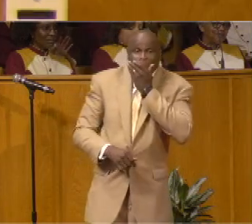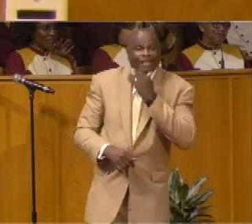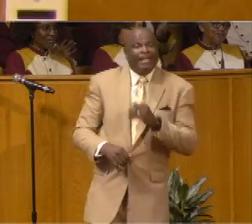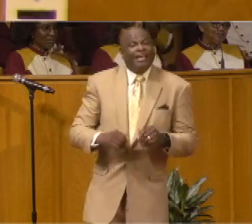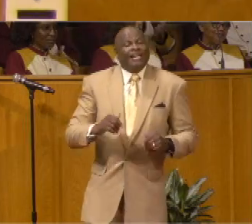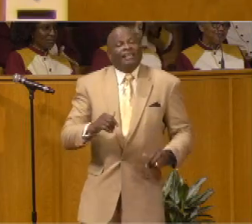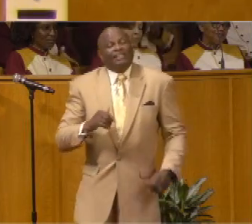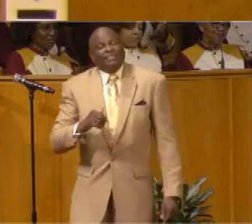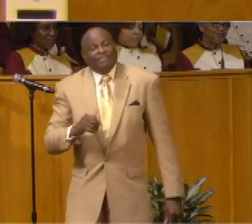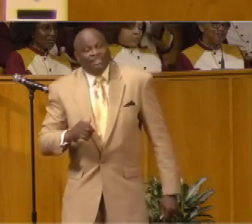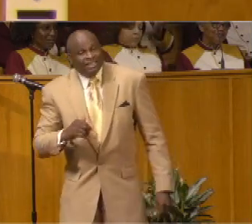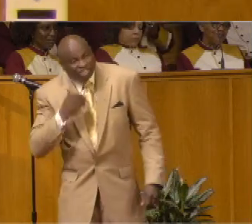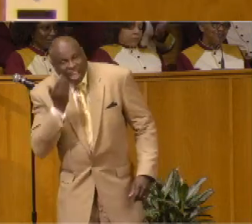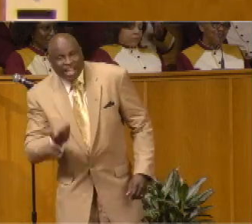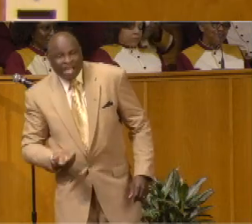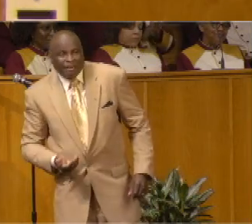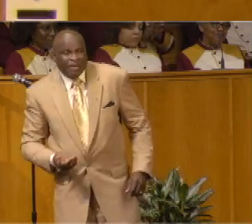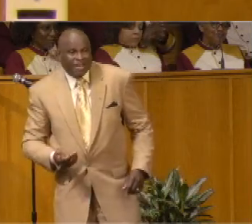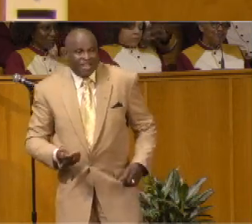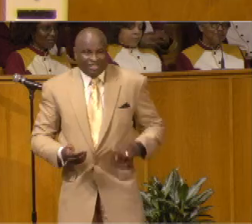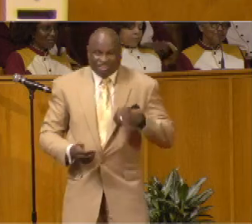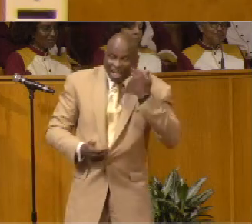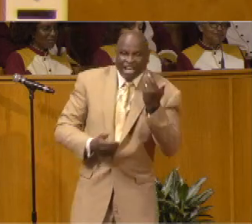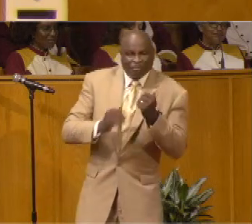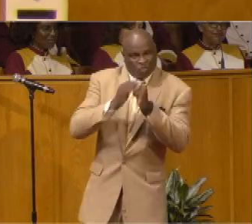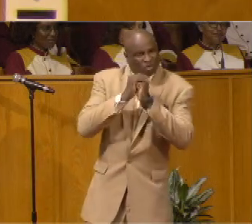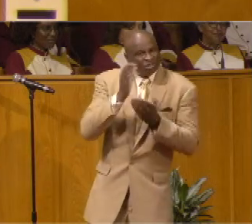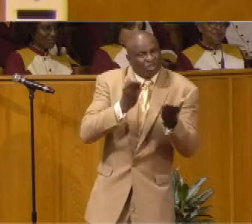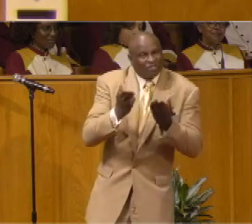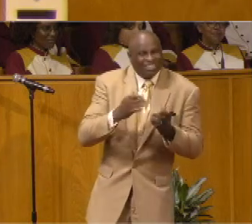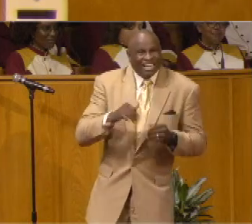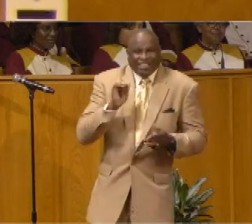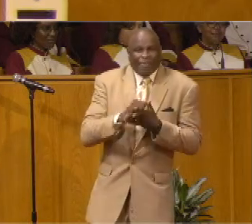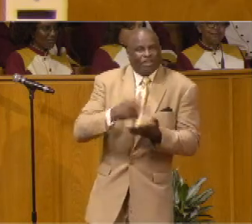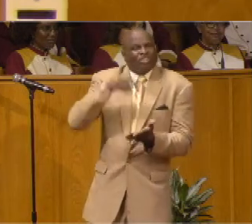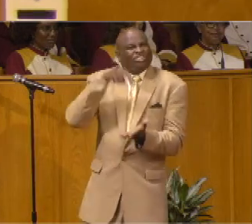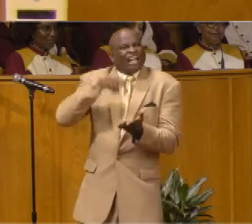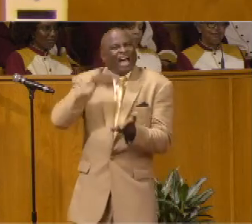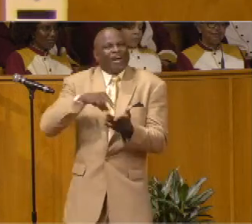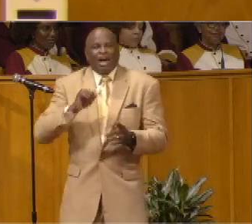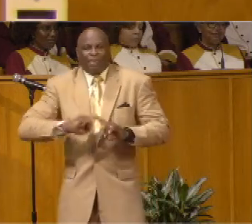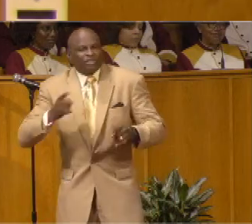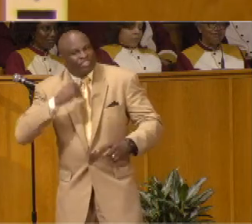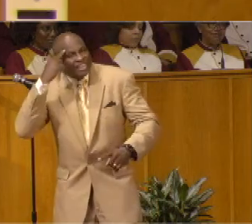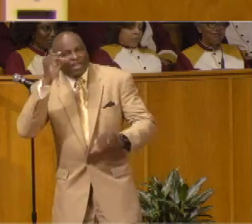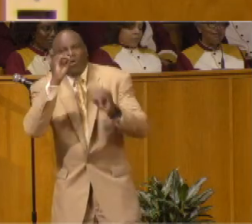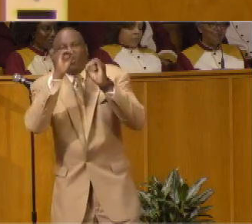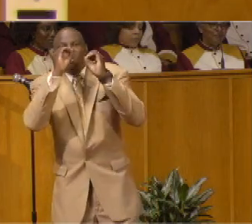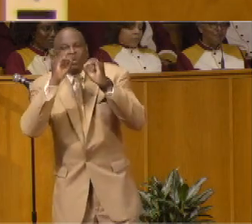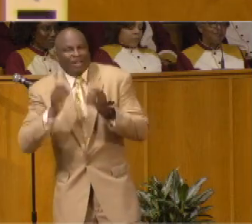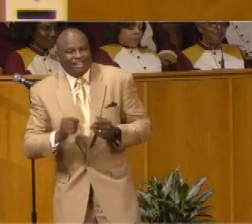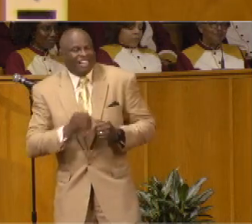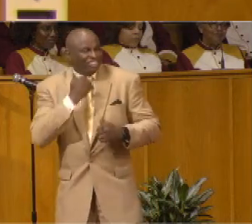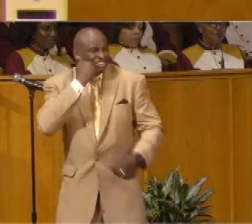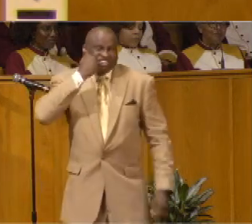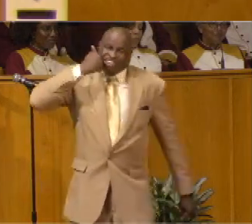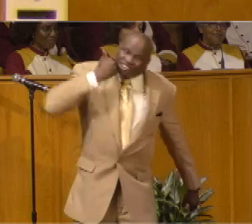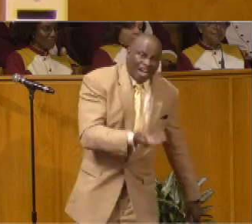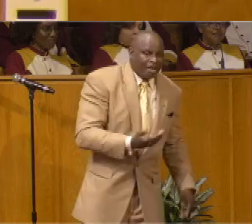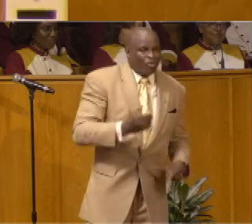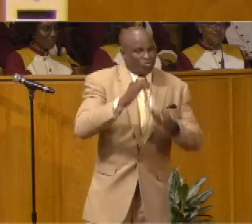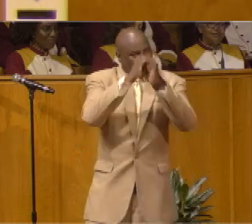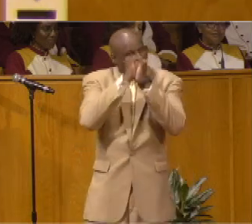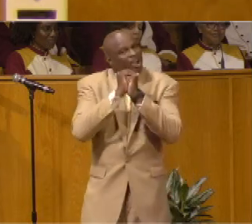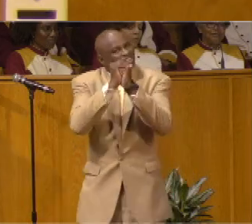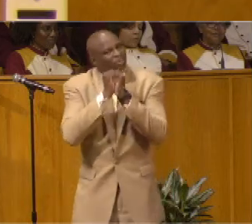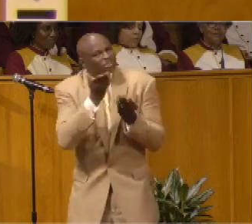Shame. Shame is the worship service that makes you shout but don't make you think. Shame is the worship